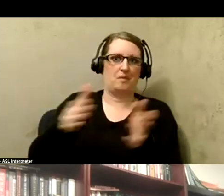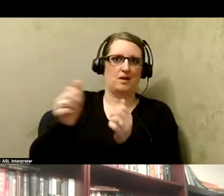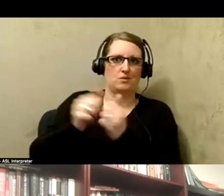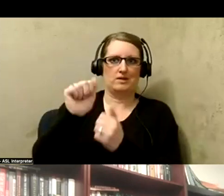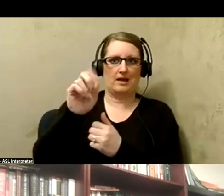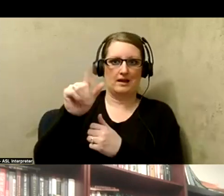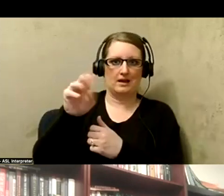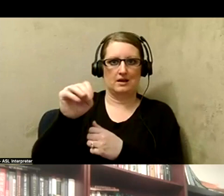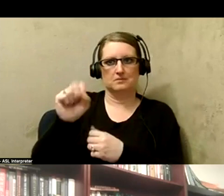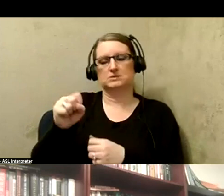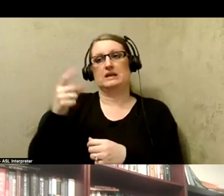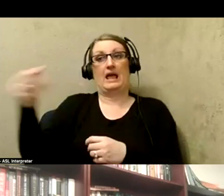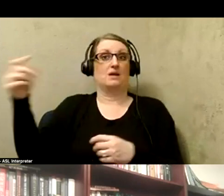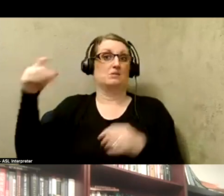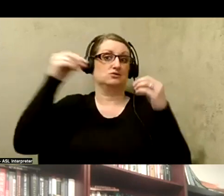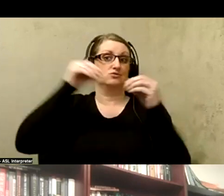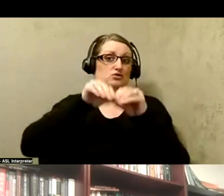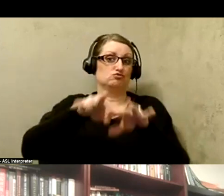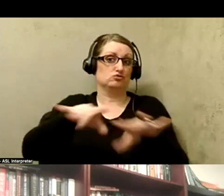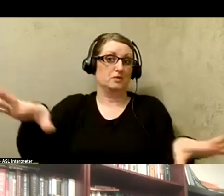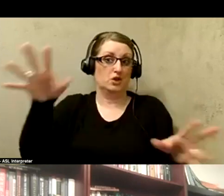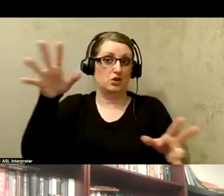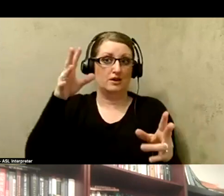this distributed vision